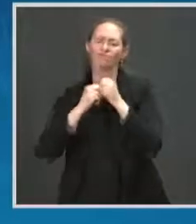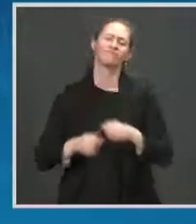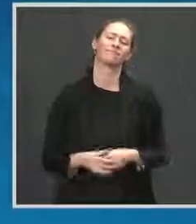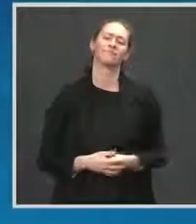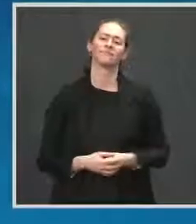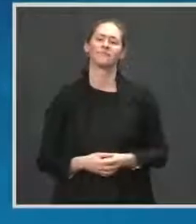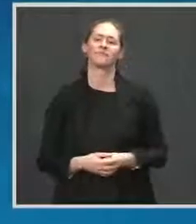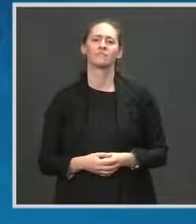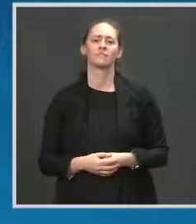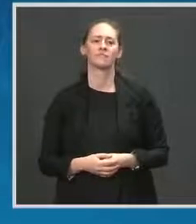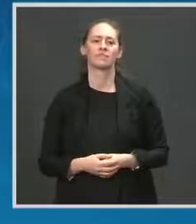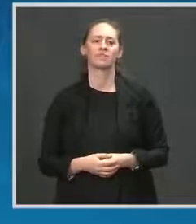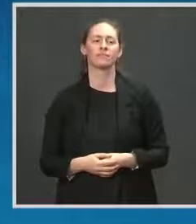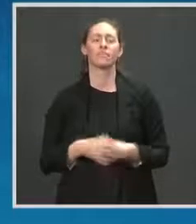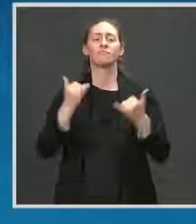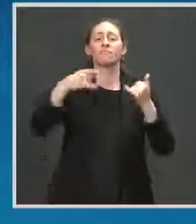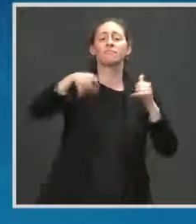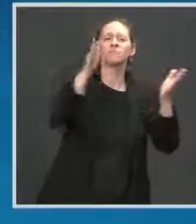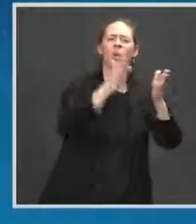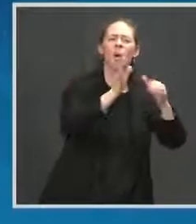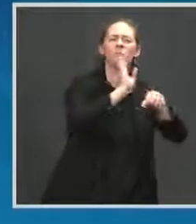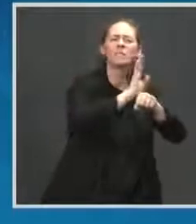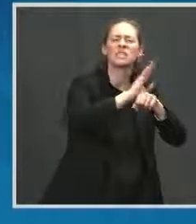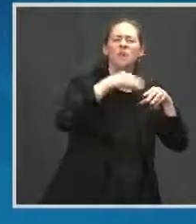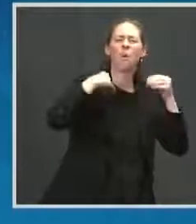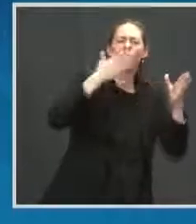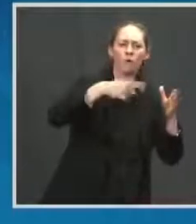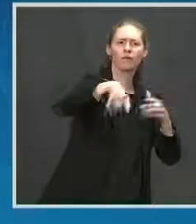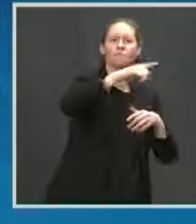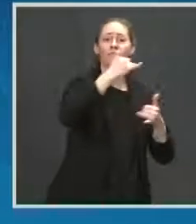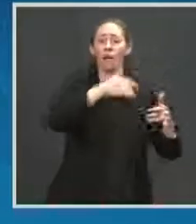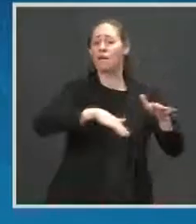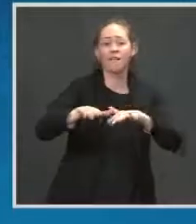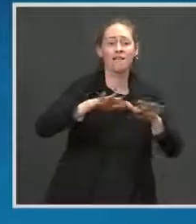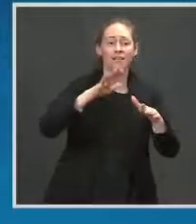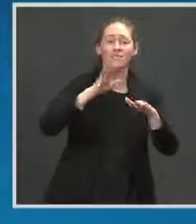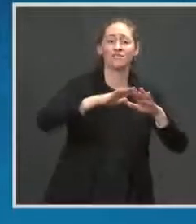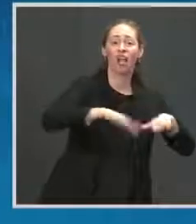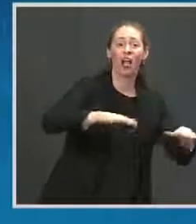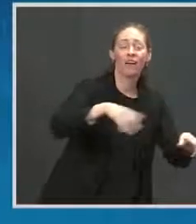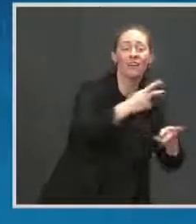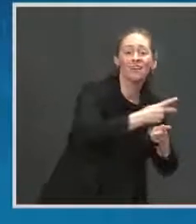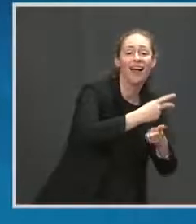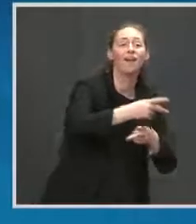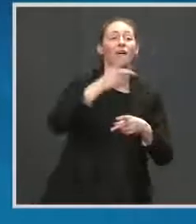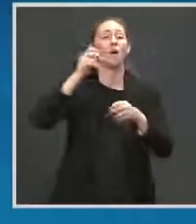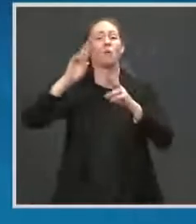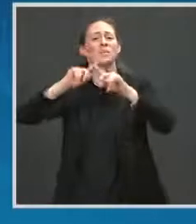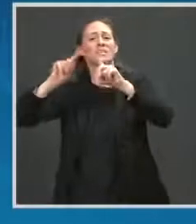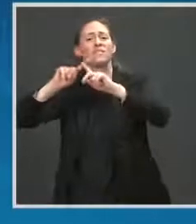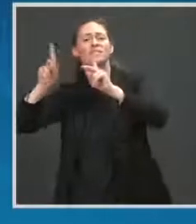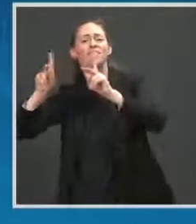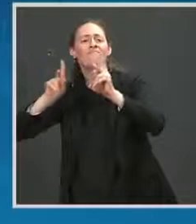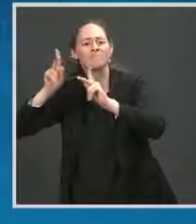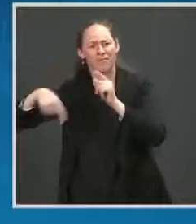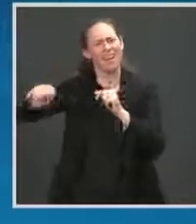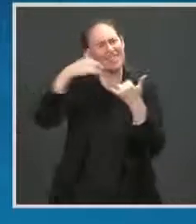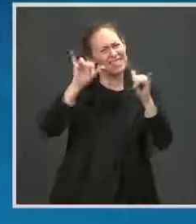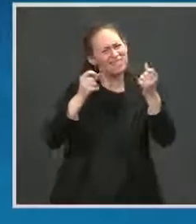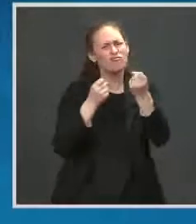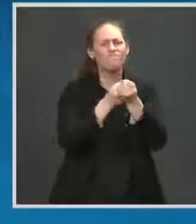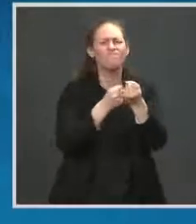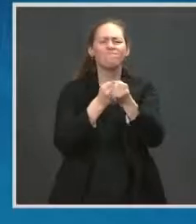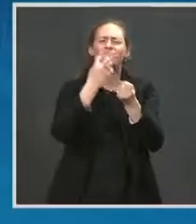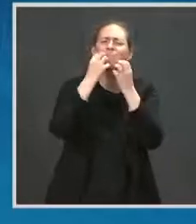And small business owners who run child care and home care businesses must be fully supported.